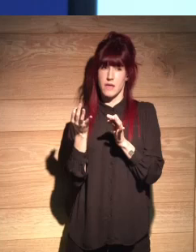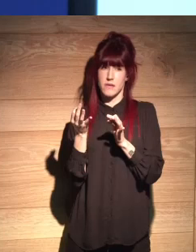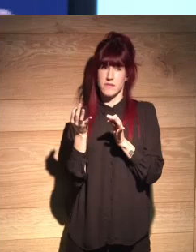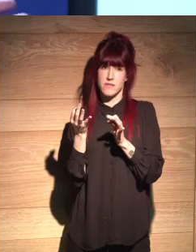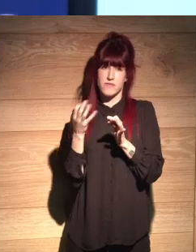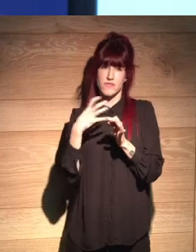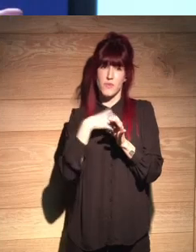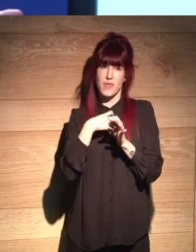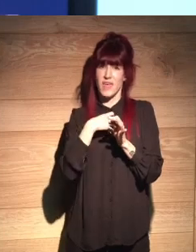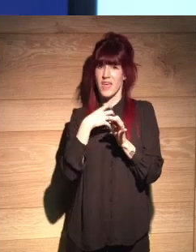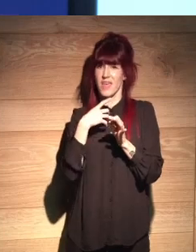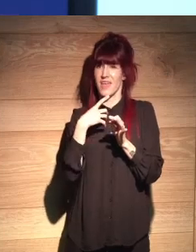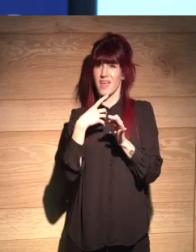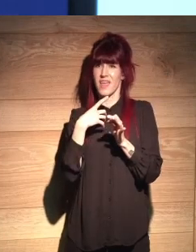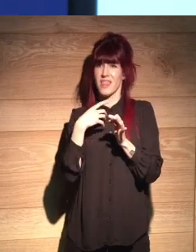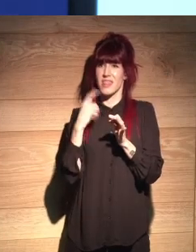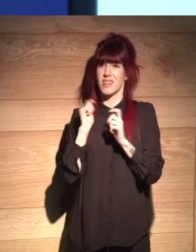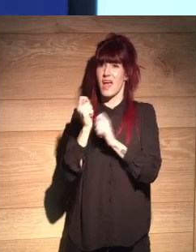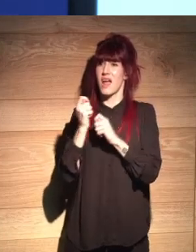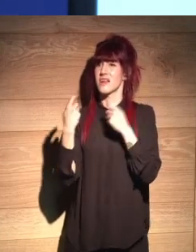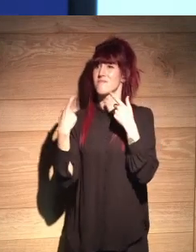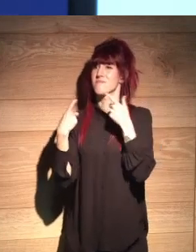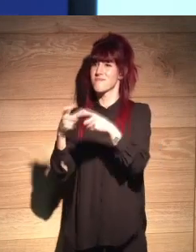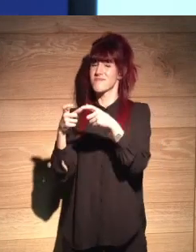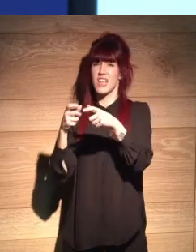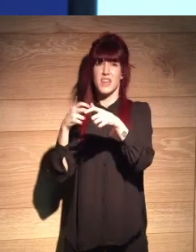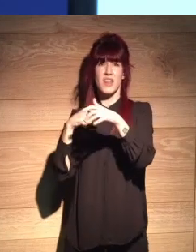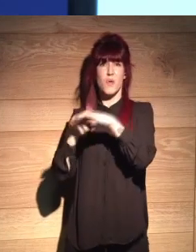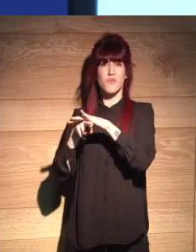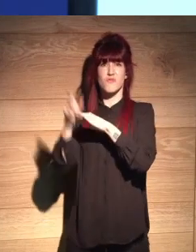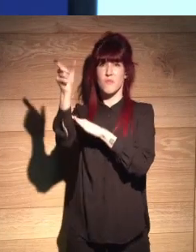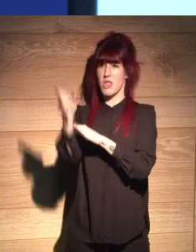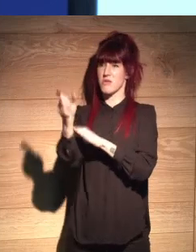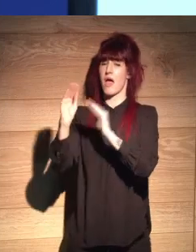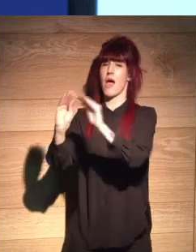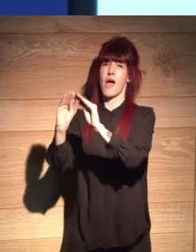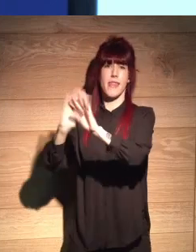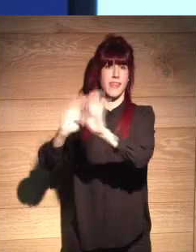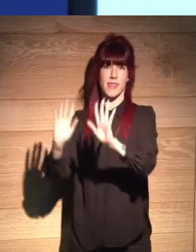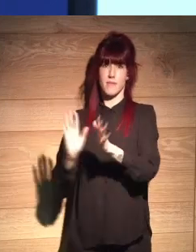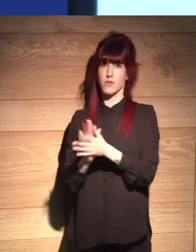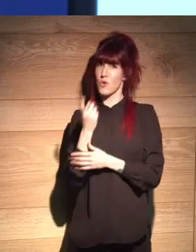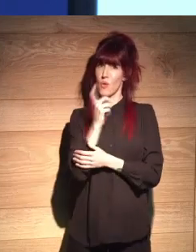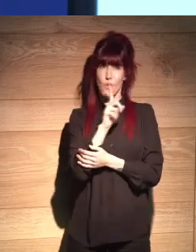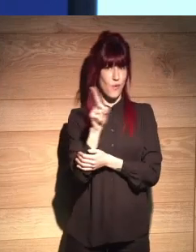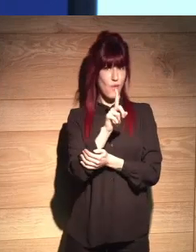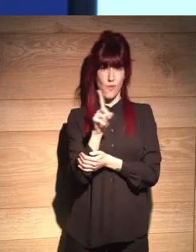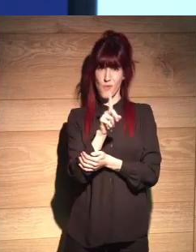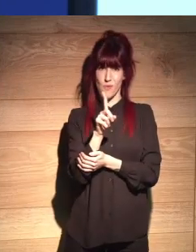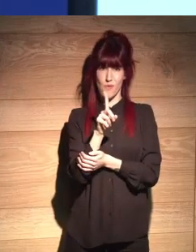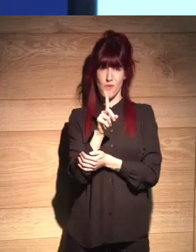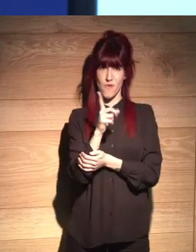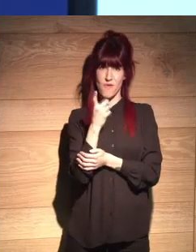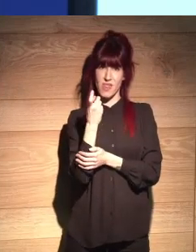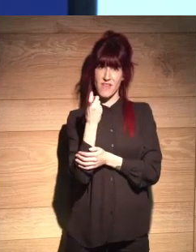a HR department of the company. It need to be brought in to the day-to-day